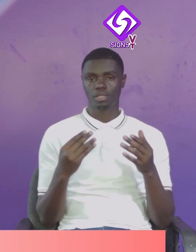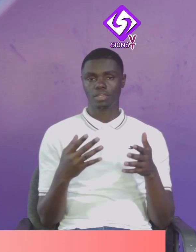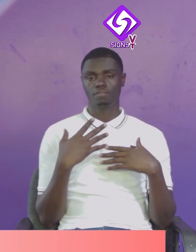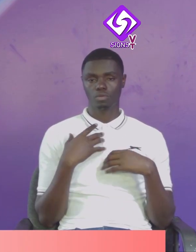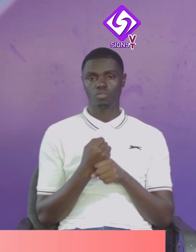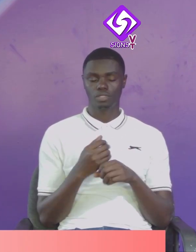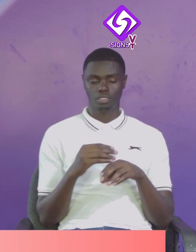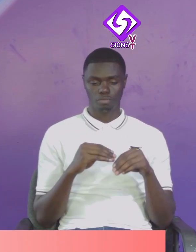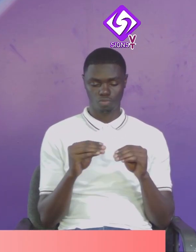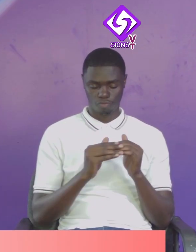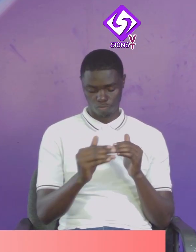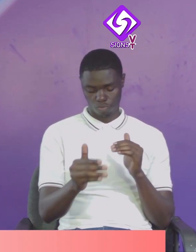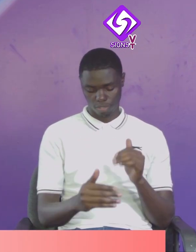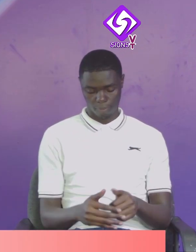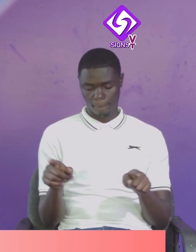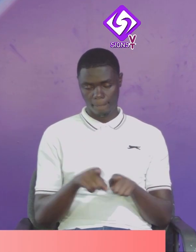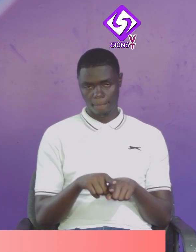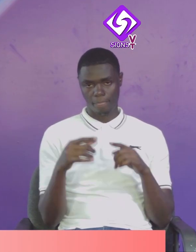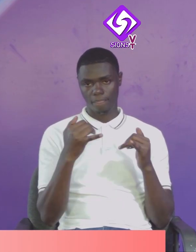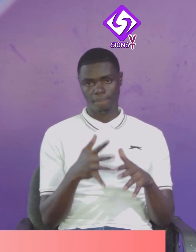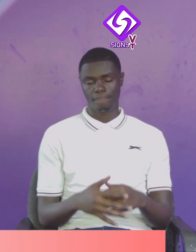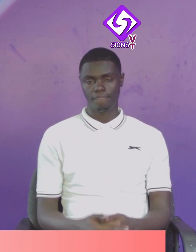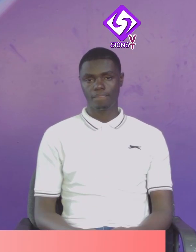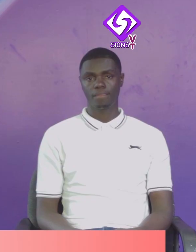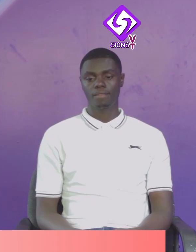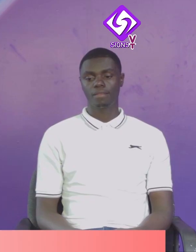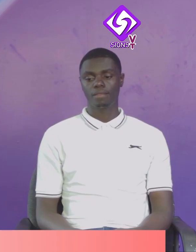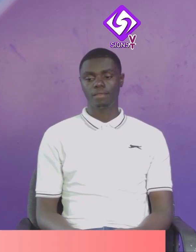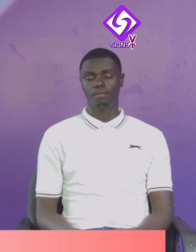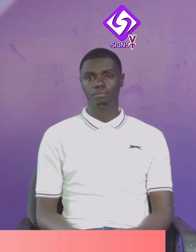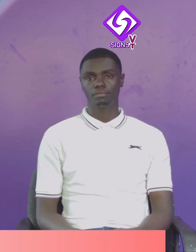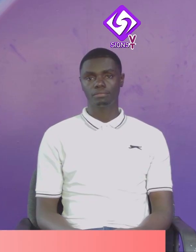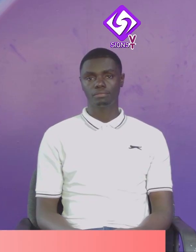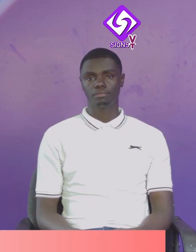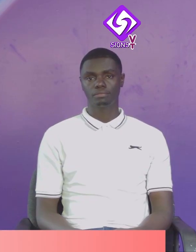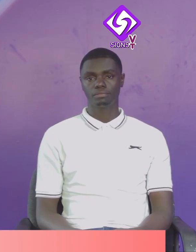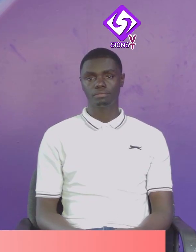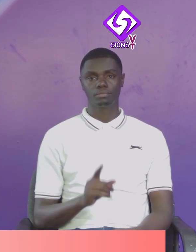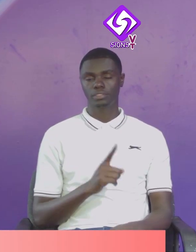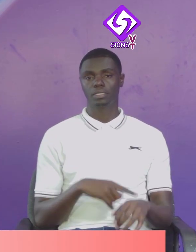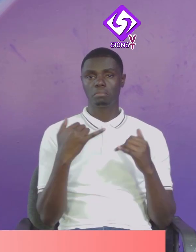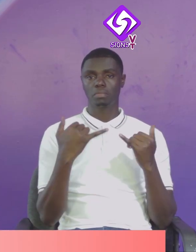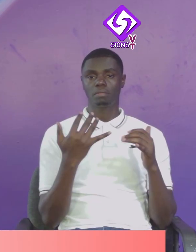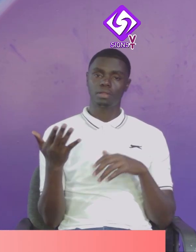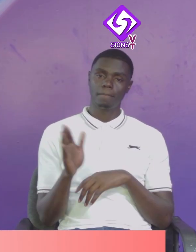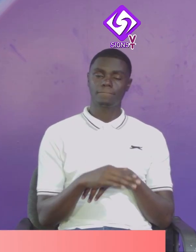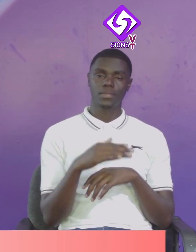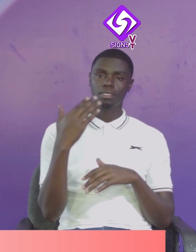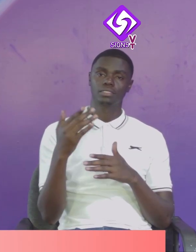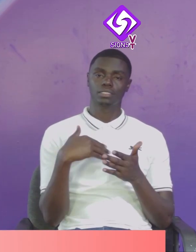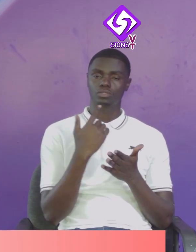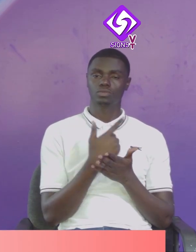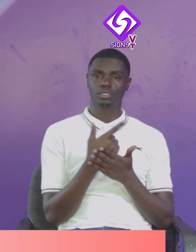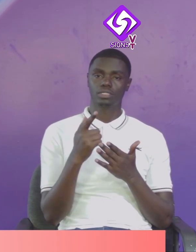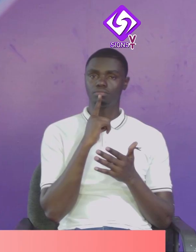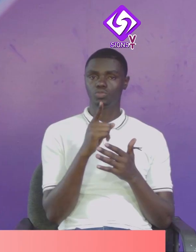confidence going forward. As a player, and we should. I think when the play resumes next weekend, I'm pretty sure